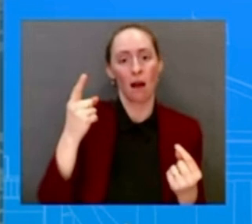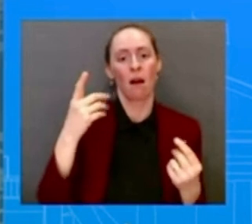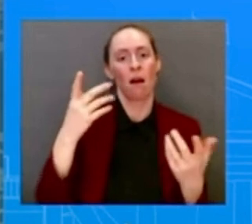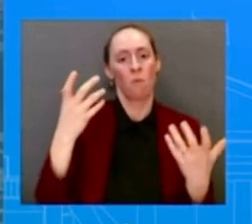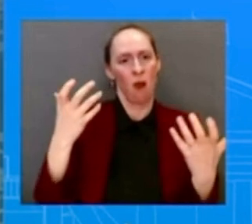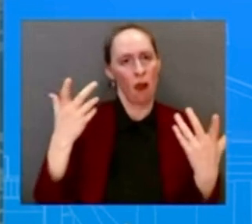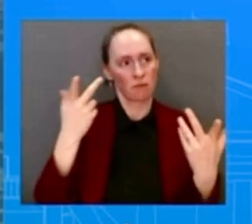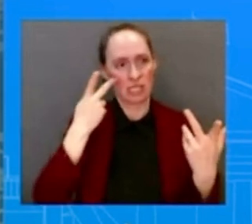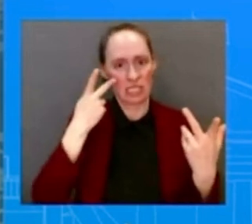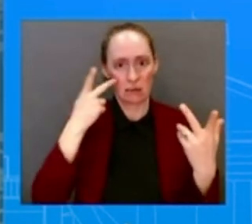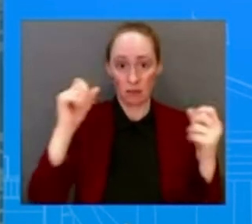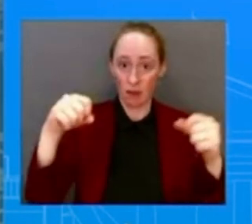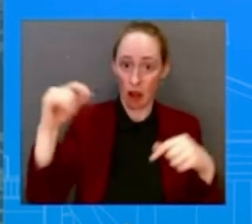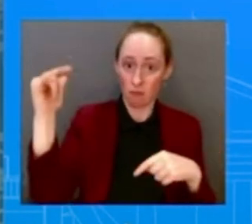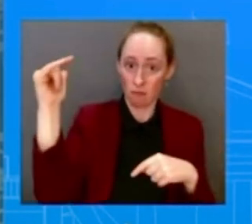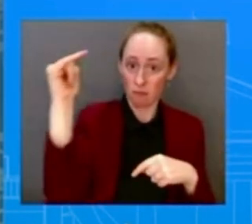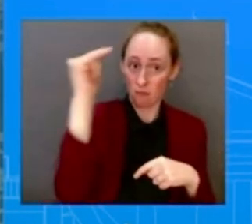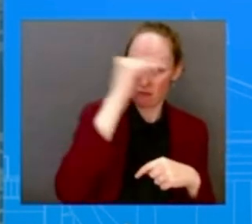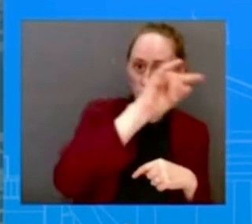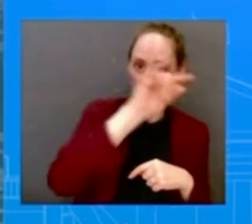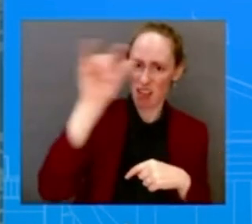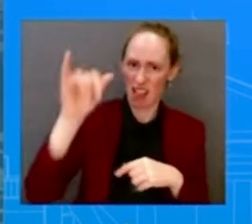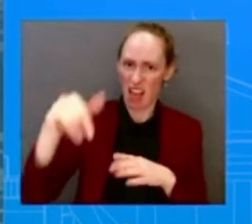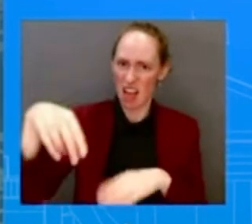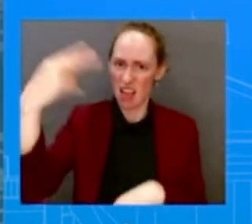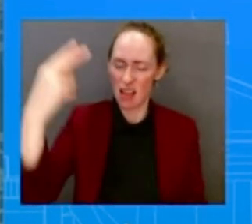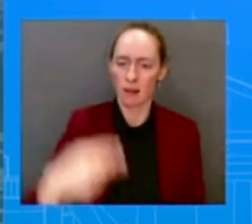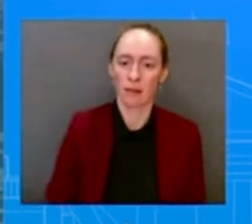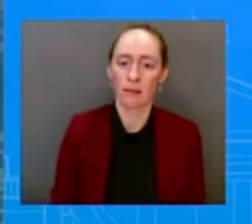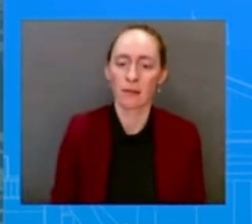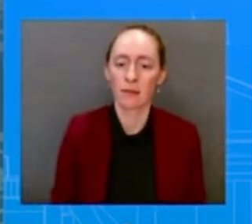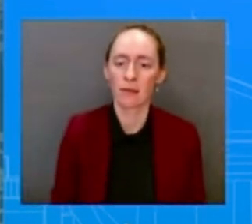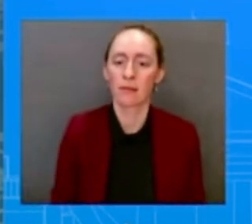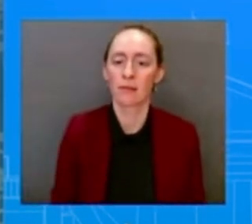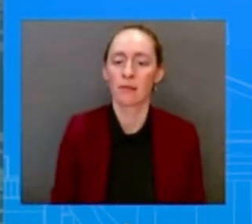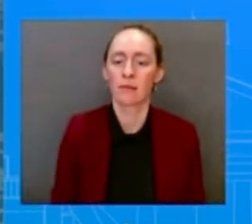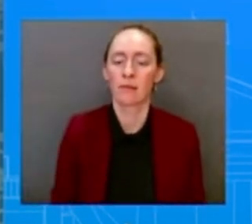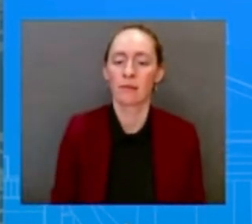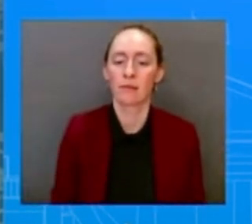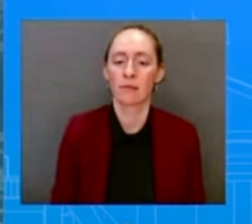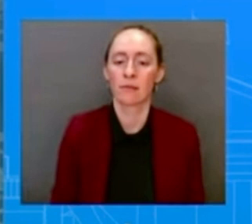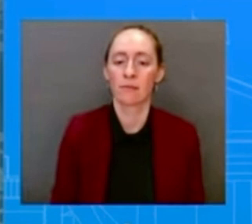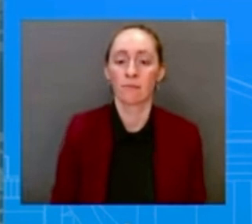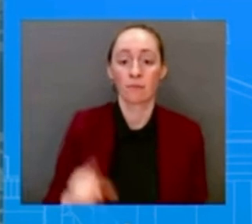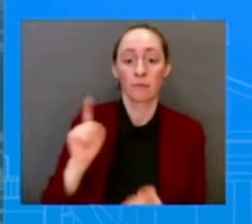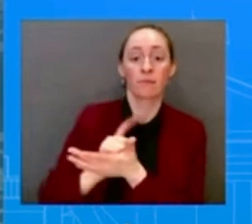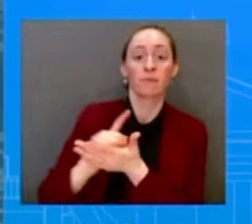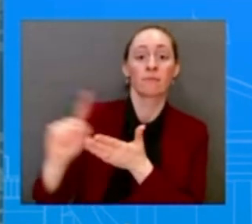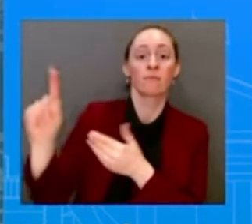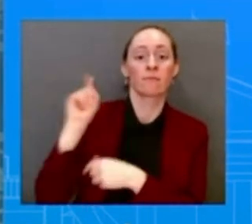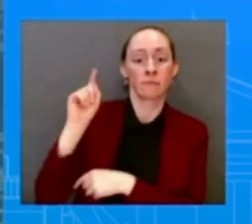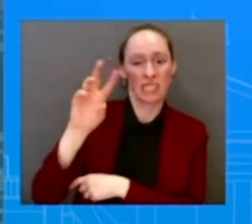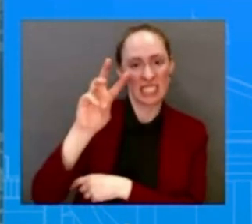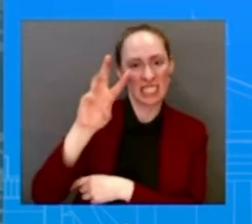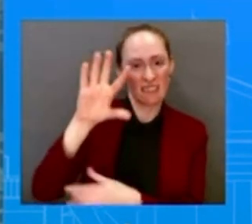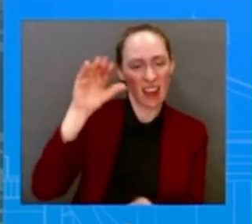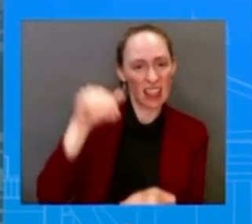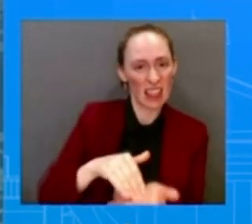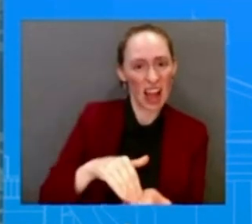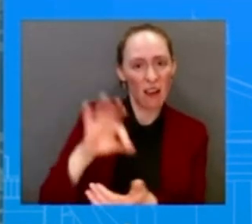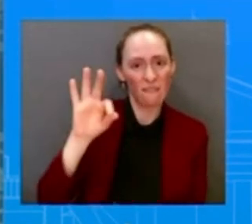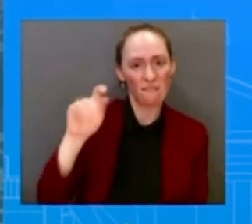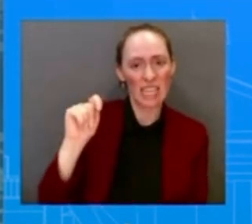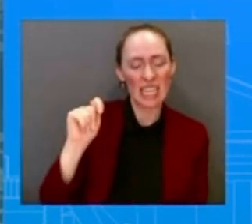65,000+ feet, so no threat to civilian aircraft. This one at 40,000 feet could have posed a threat to civilian aircraft, and it did not appear to